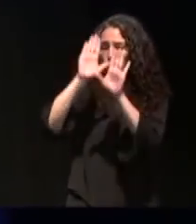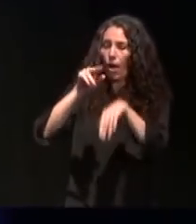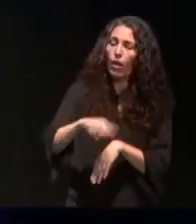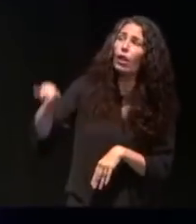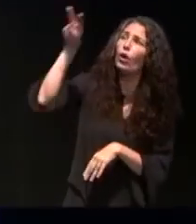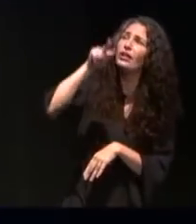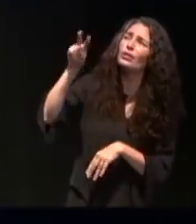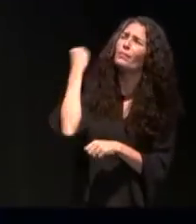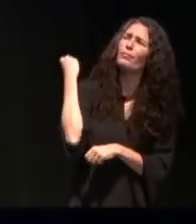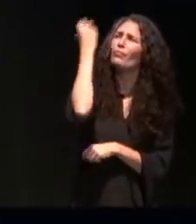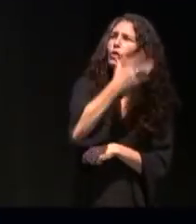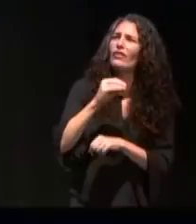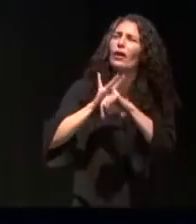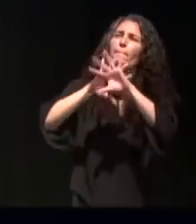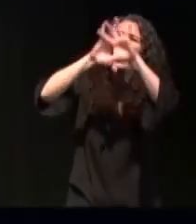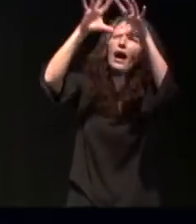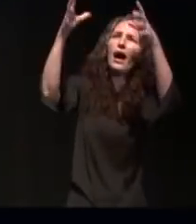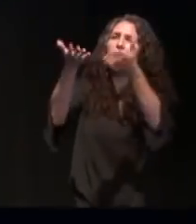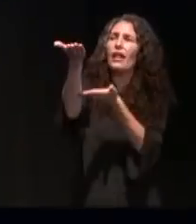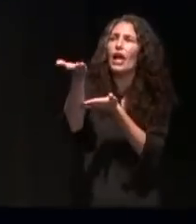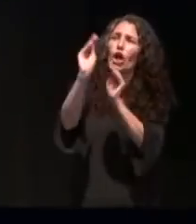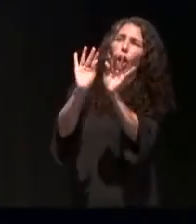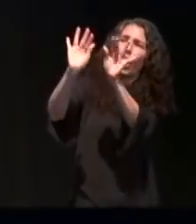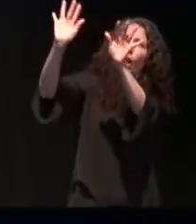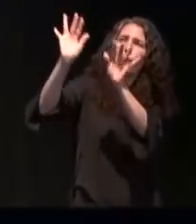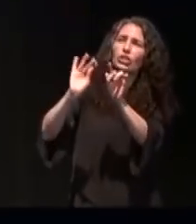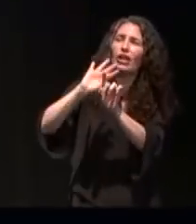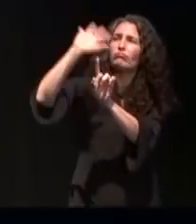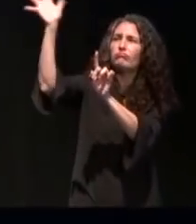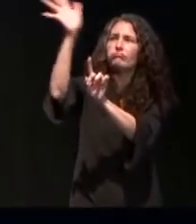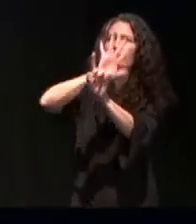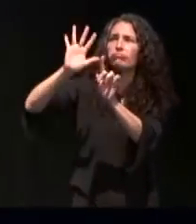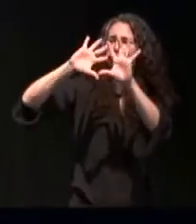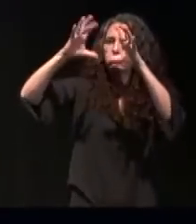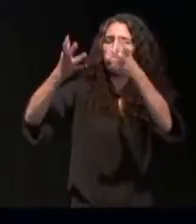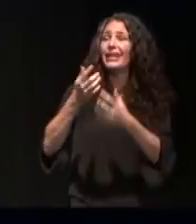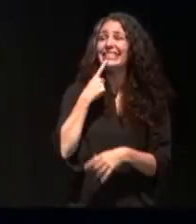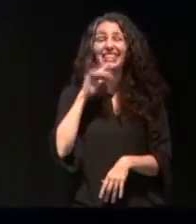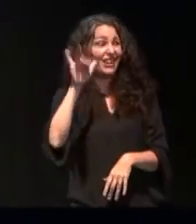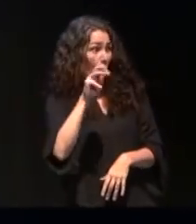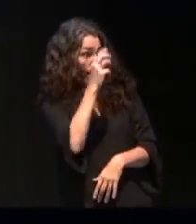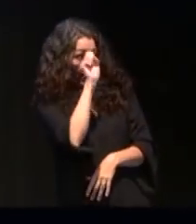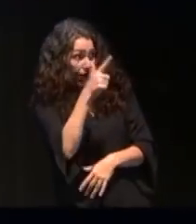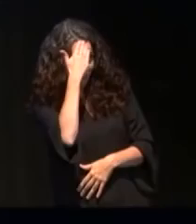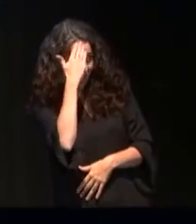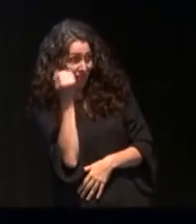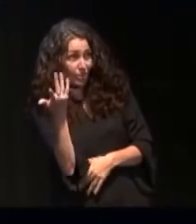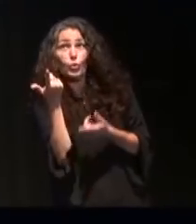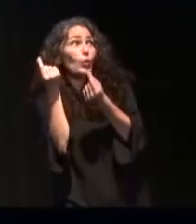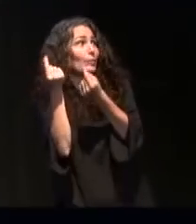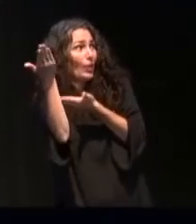out, and there was this beautiful planet there. It was glowing, it was shining, it was radiating, and he said, "Michael, that's what I'm doing right